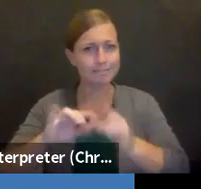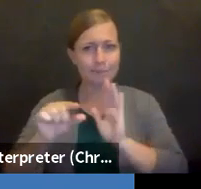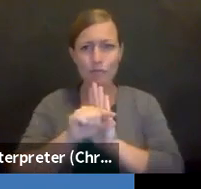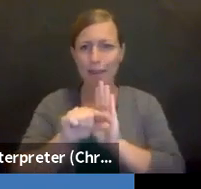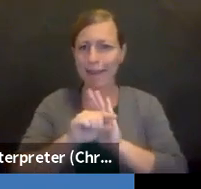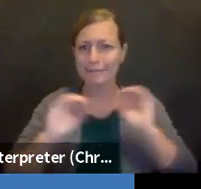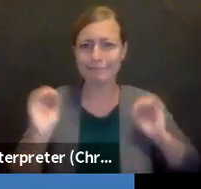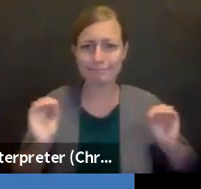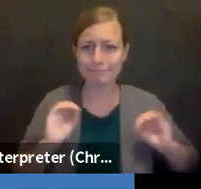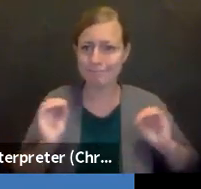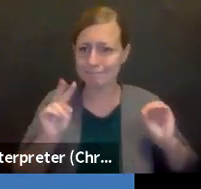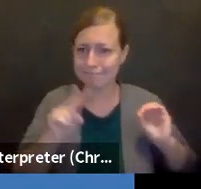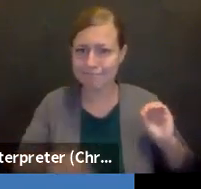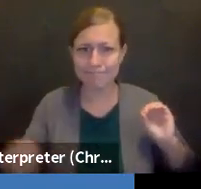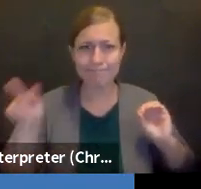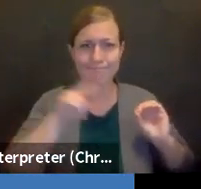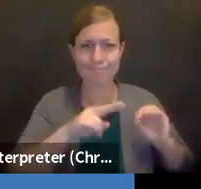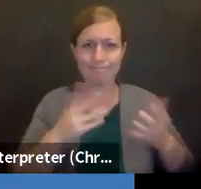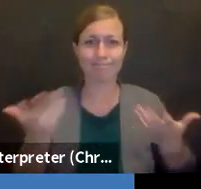grades specifically.